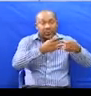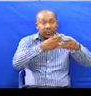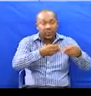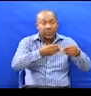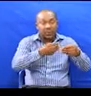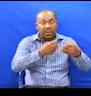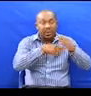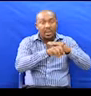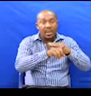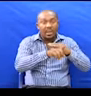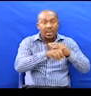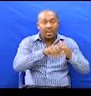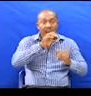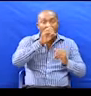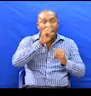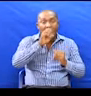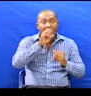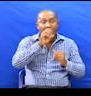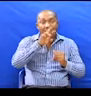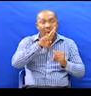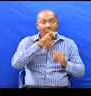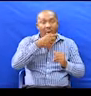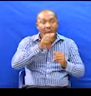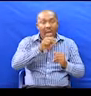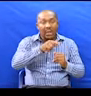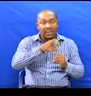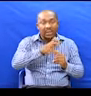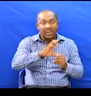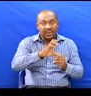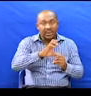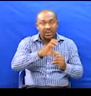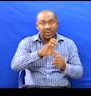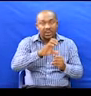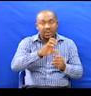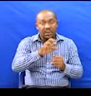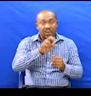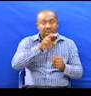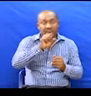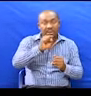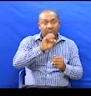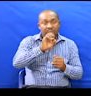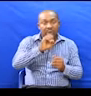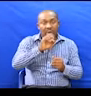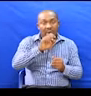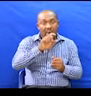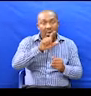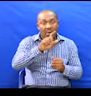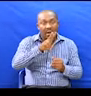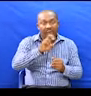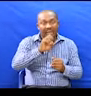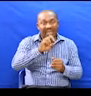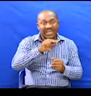if you take lipid and you put it into water, they cannot dissolve to form a uniform what?